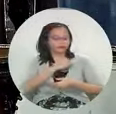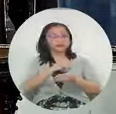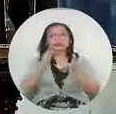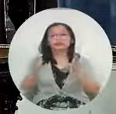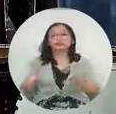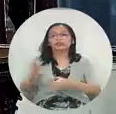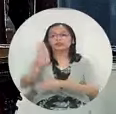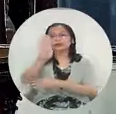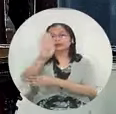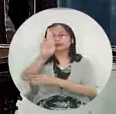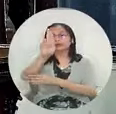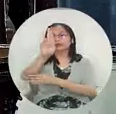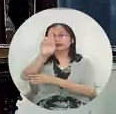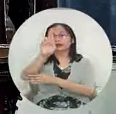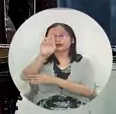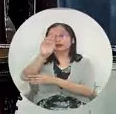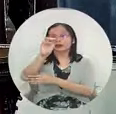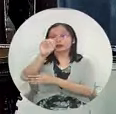Have you wondered about that?